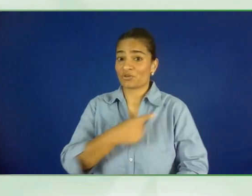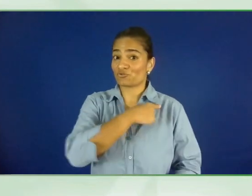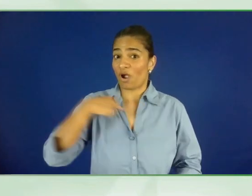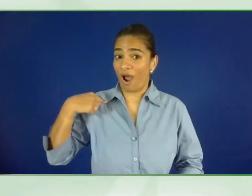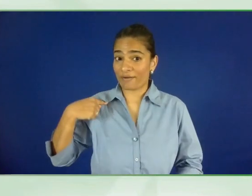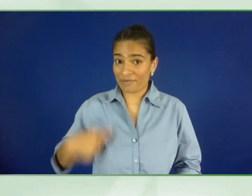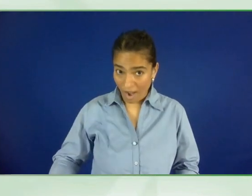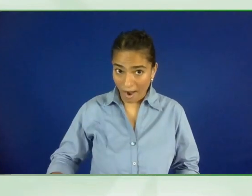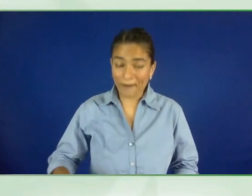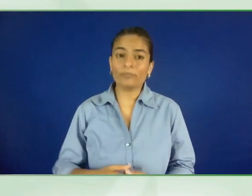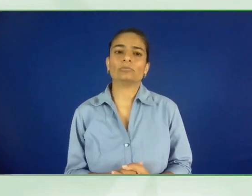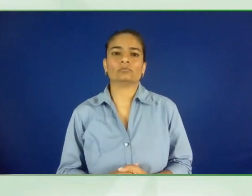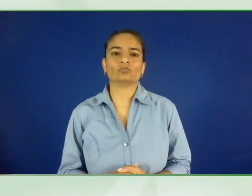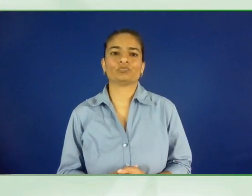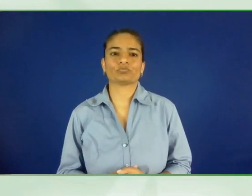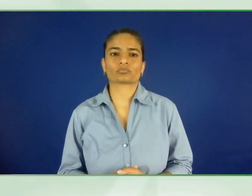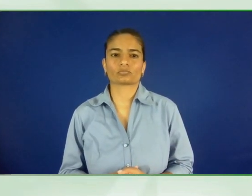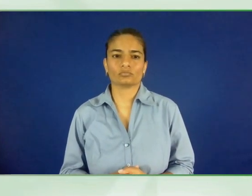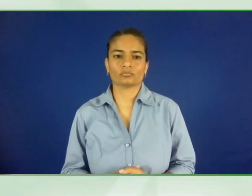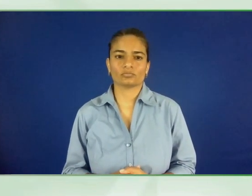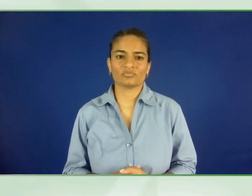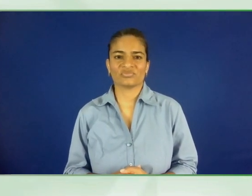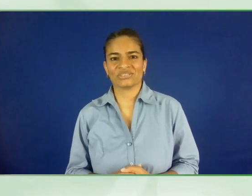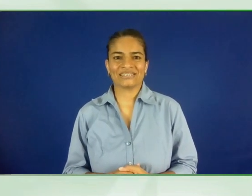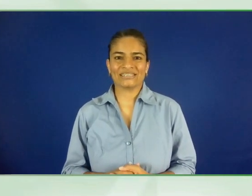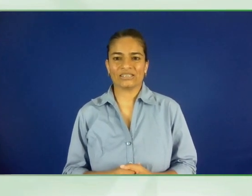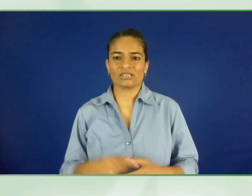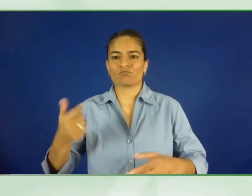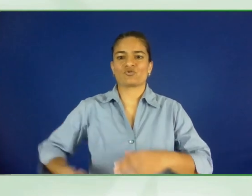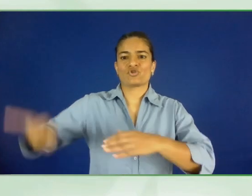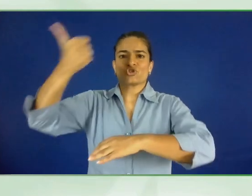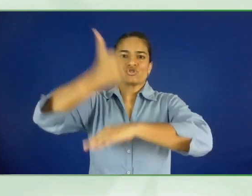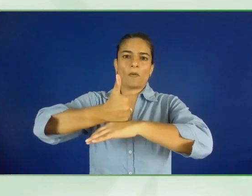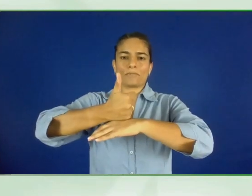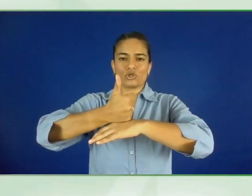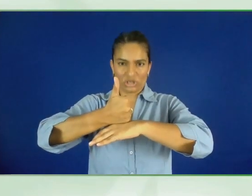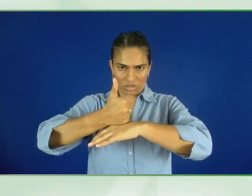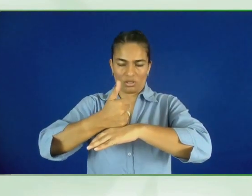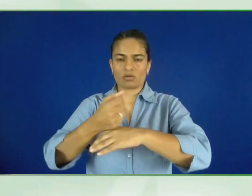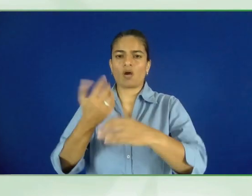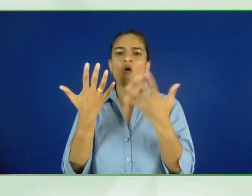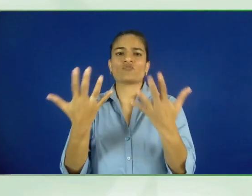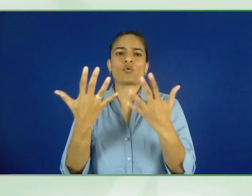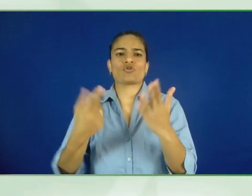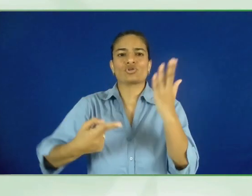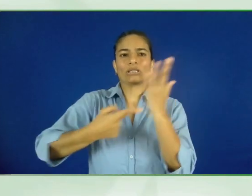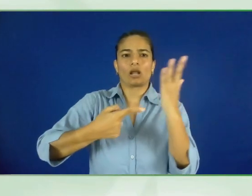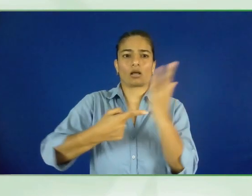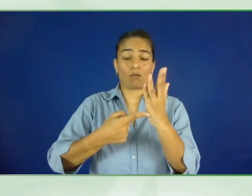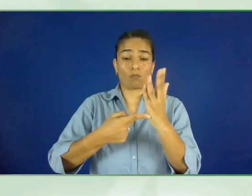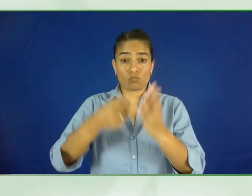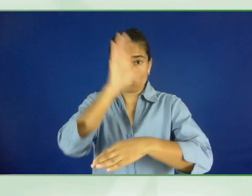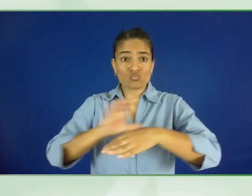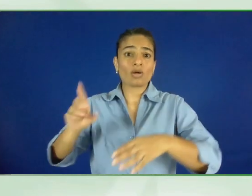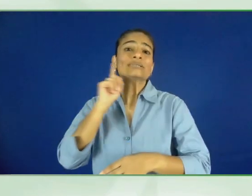Zhitao. He is chairman of Changsha Vocational and Technical College Deaf Association. So please, could you